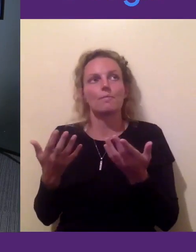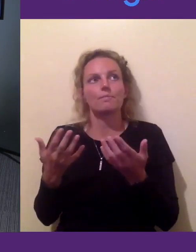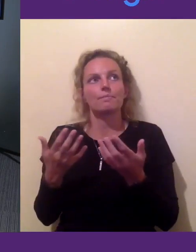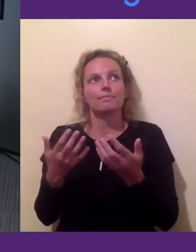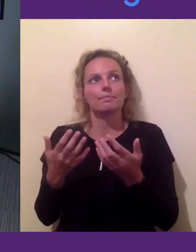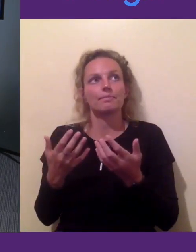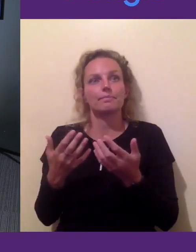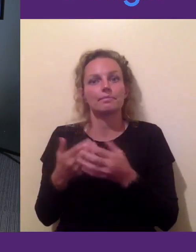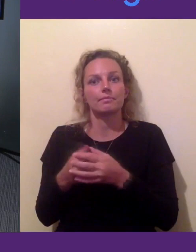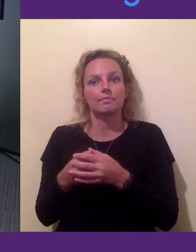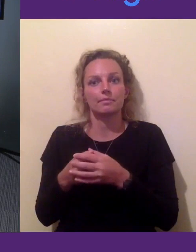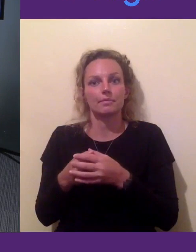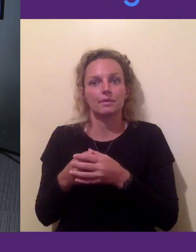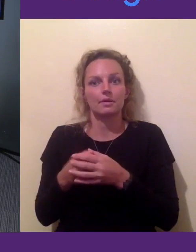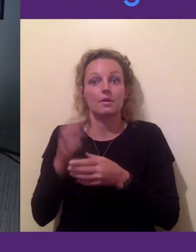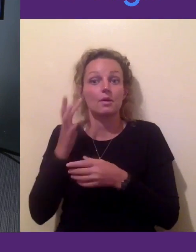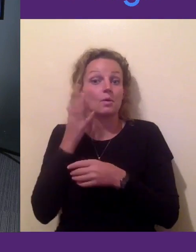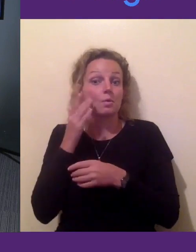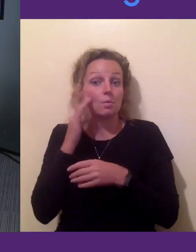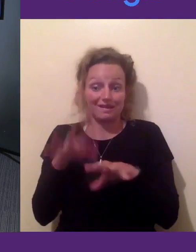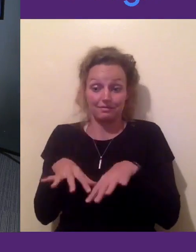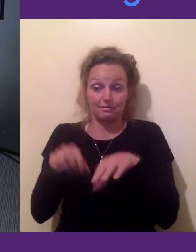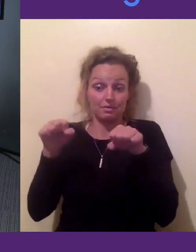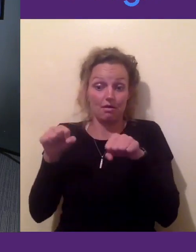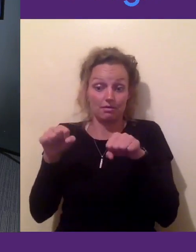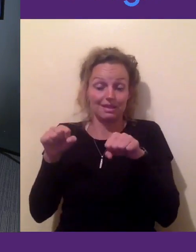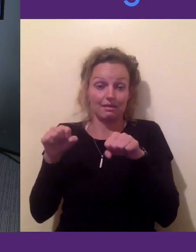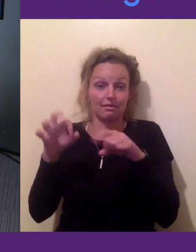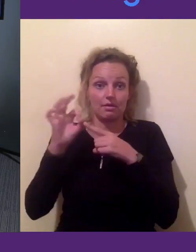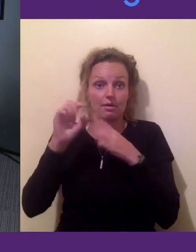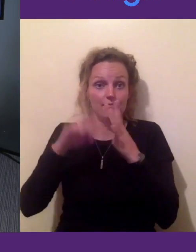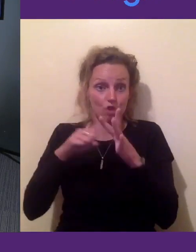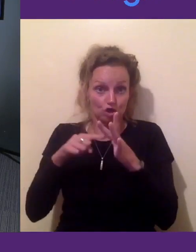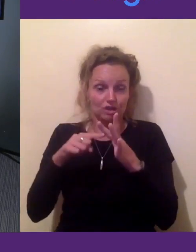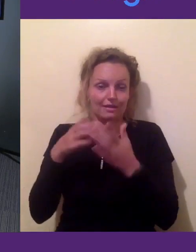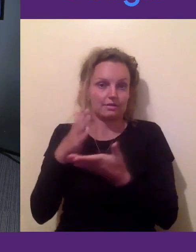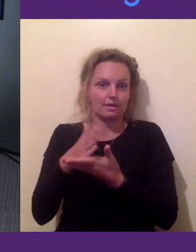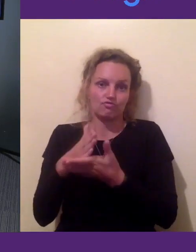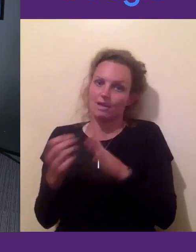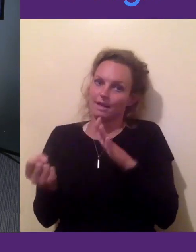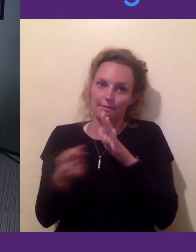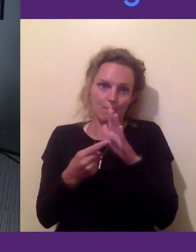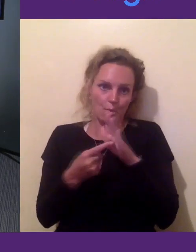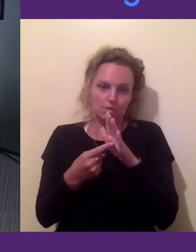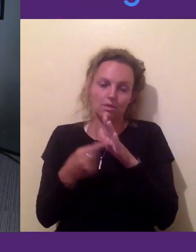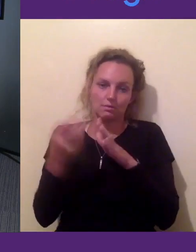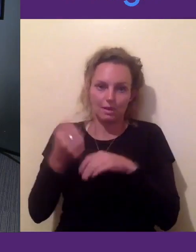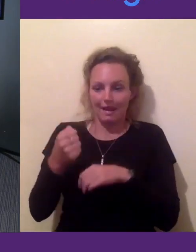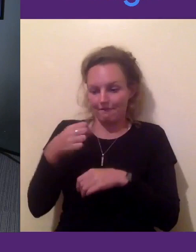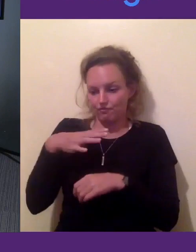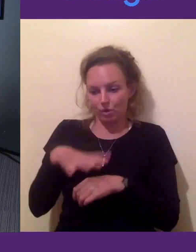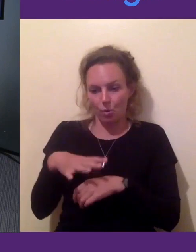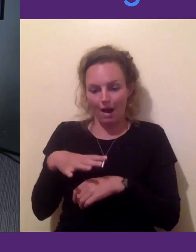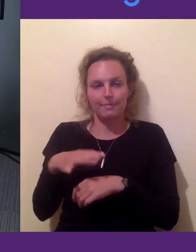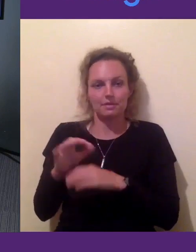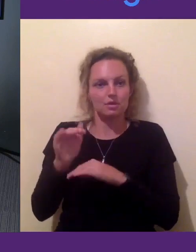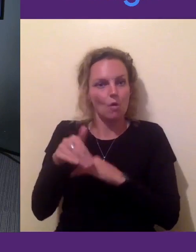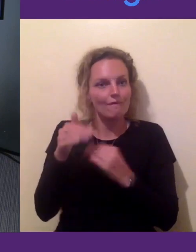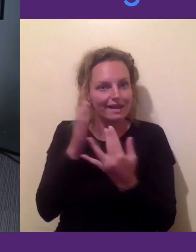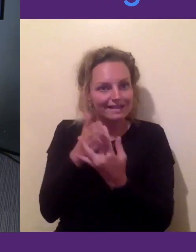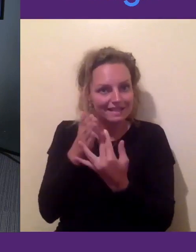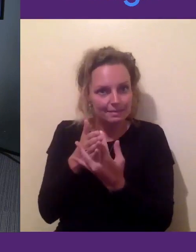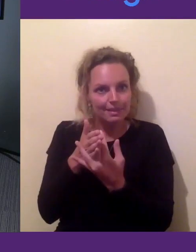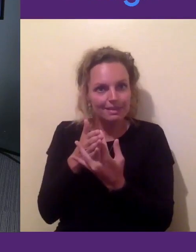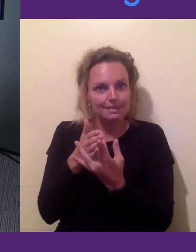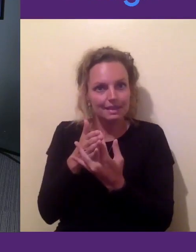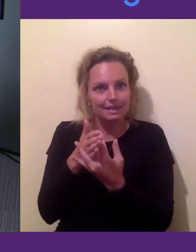a project, it's really important to have non-functional requirements around accessibility. And then if we look at what we might call the design phase, to make